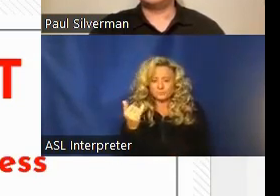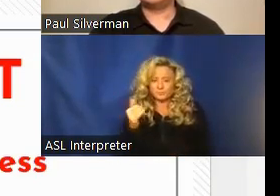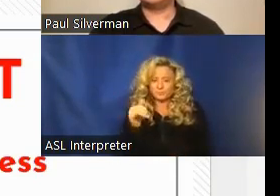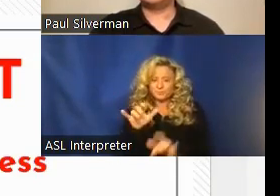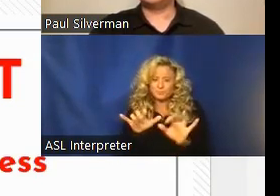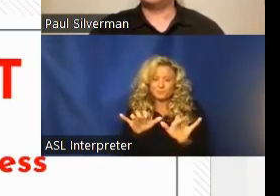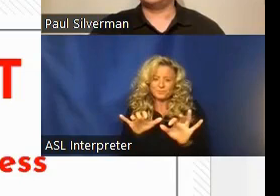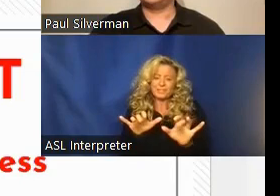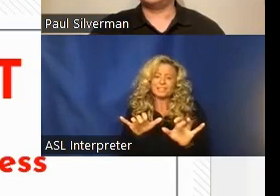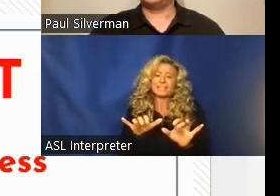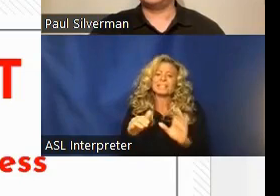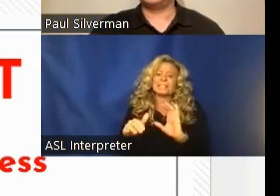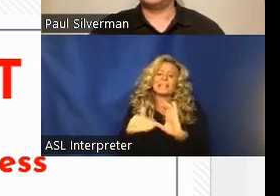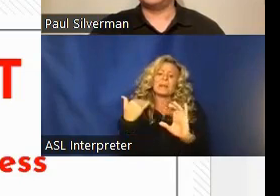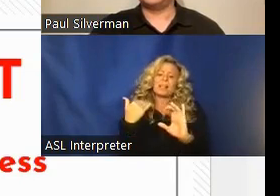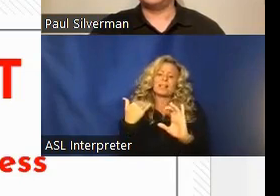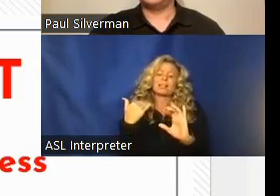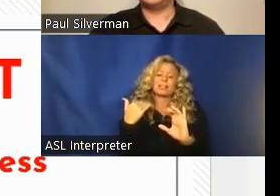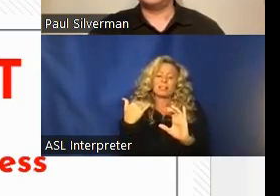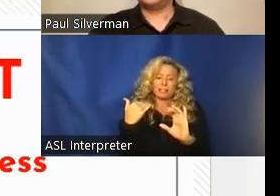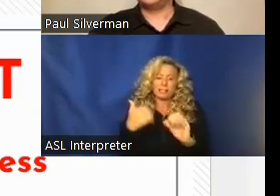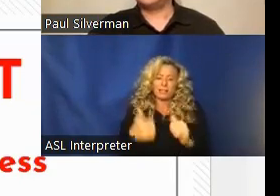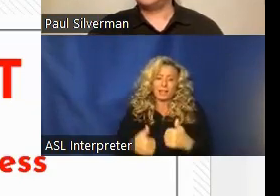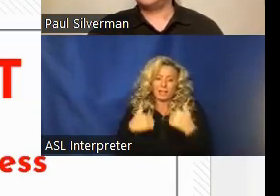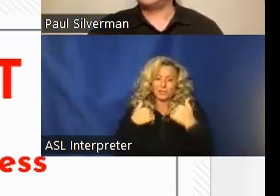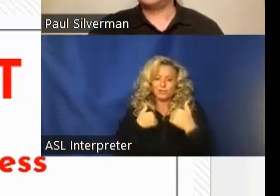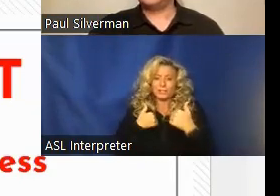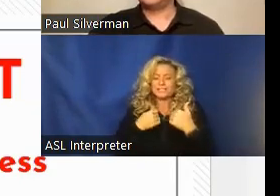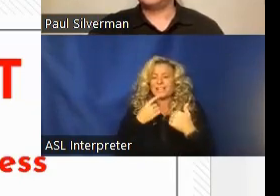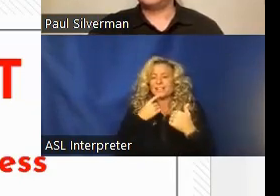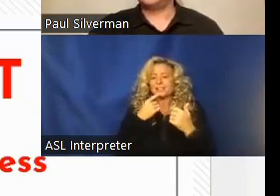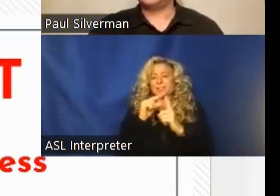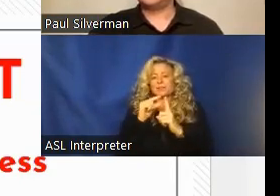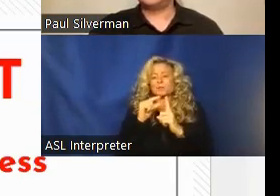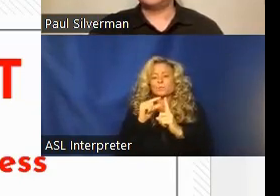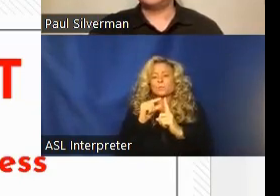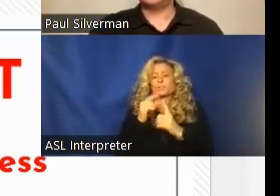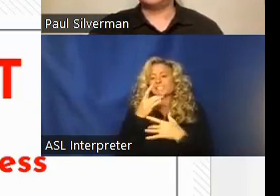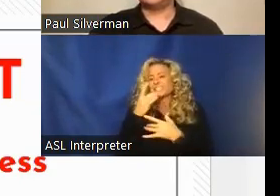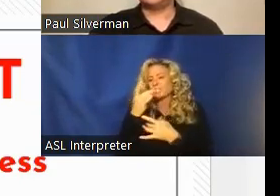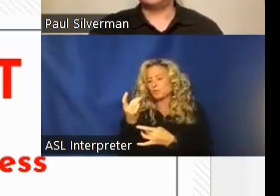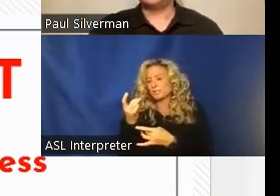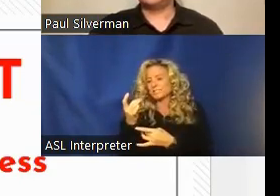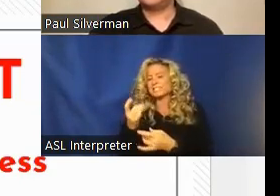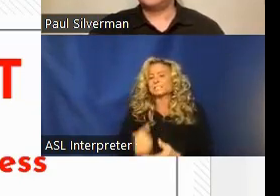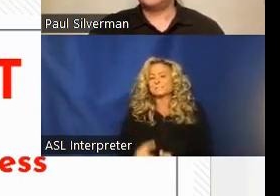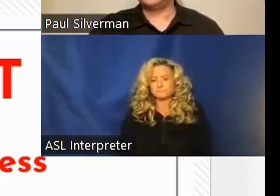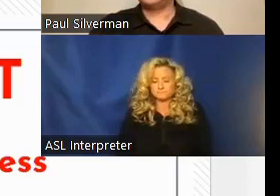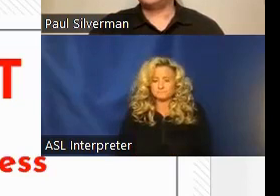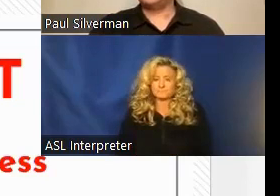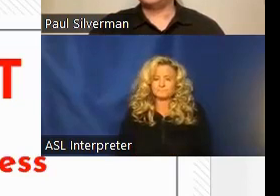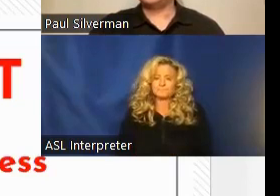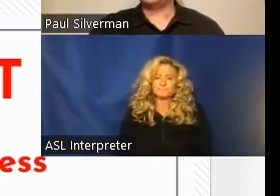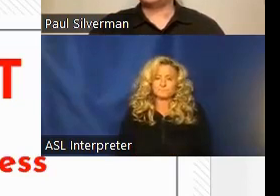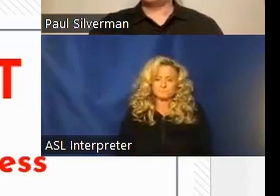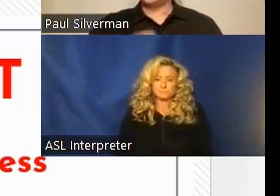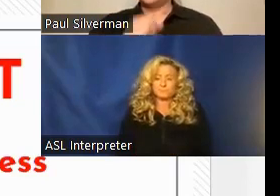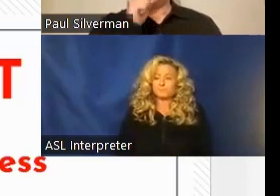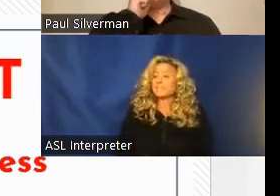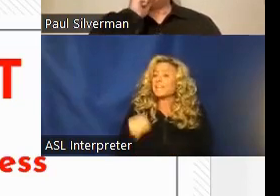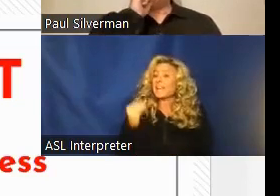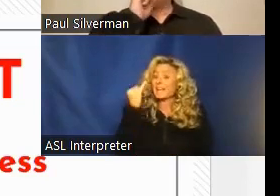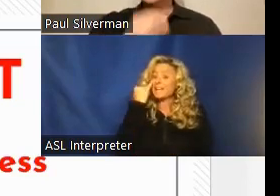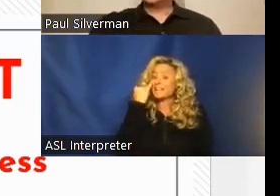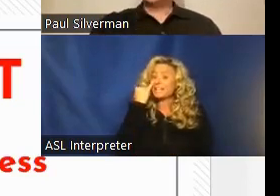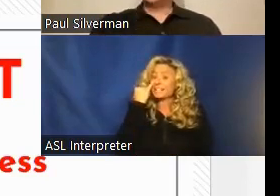in your email address and the word interested. Email address and interested. And if you